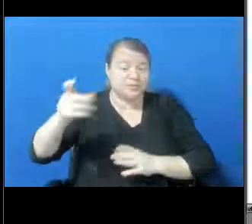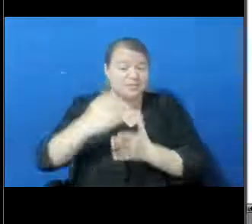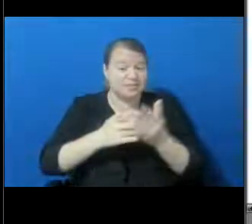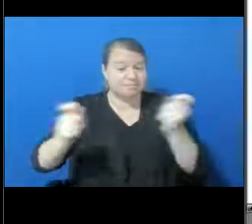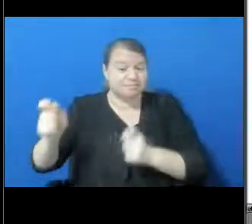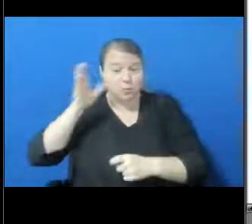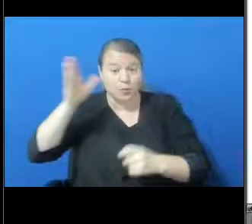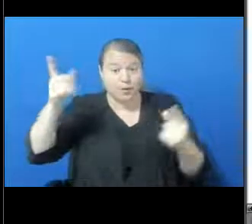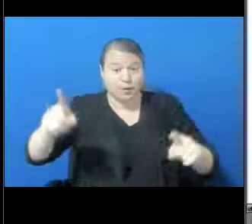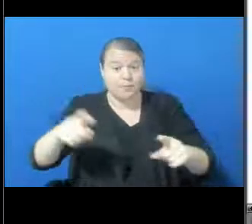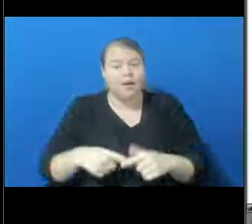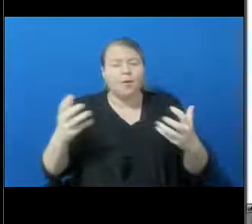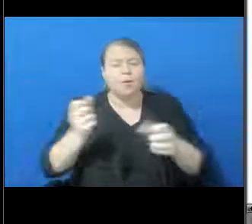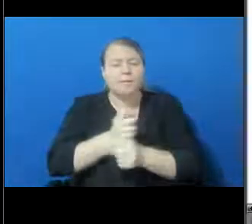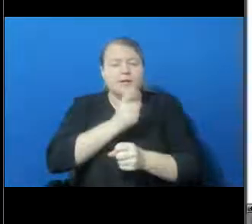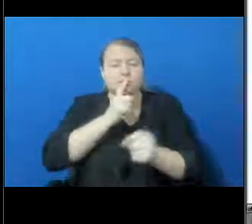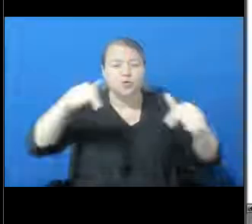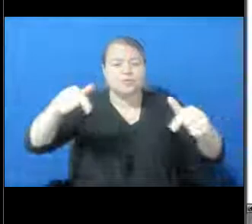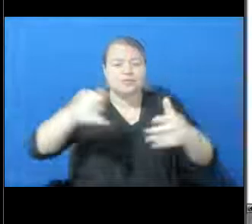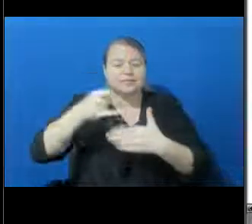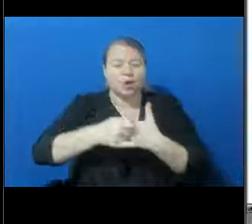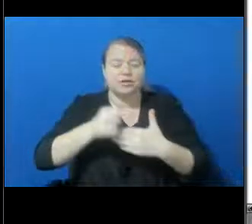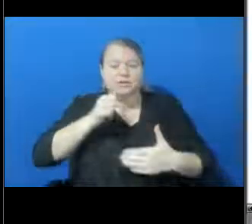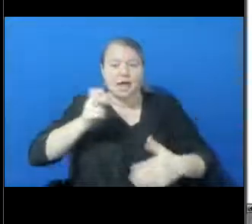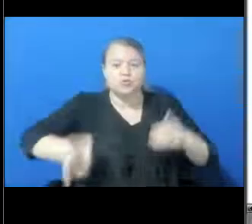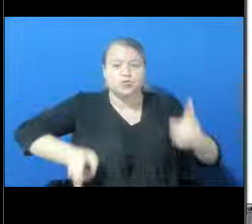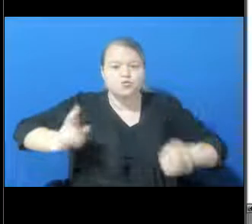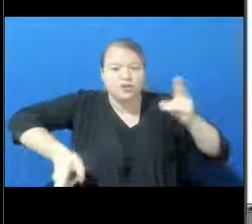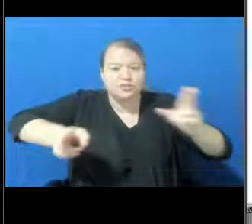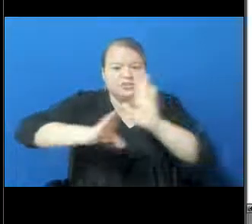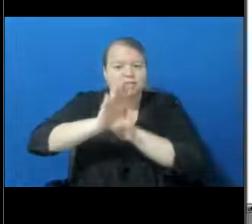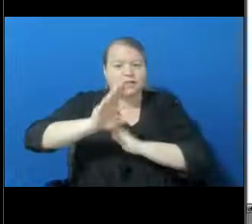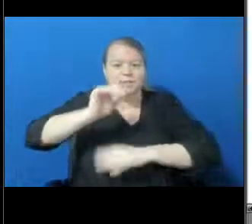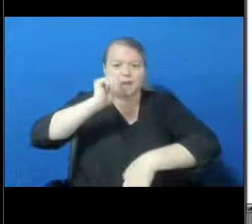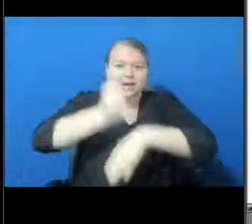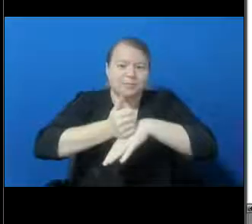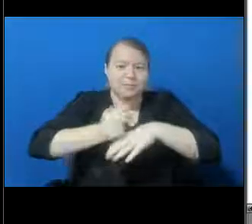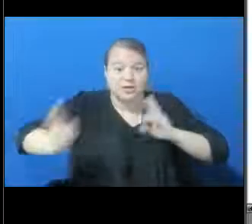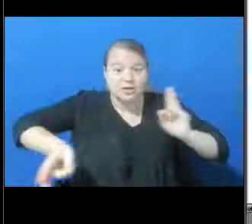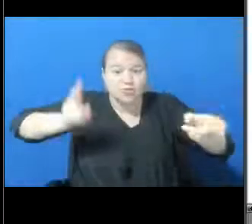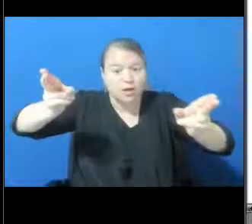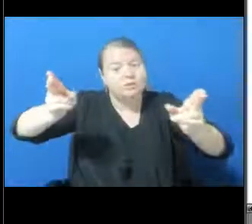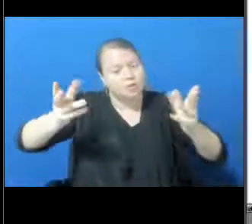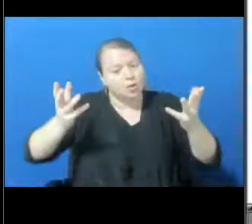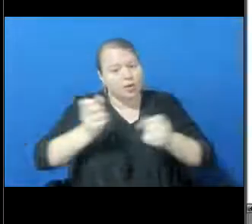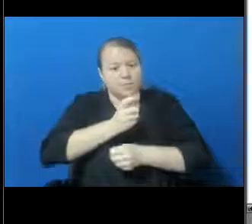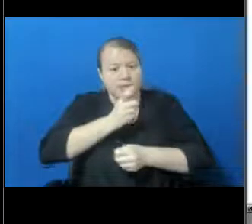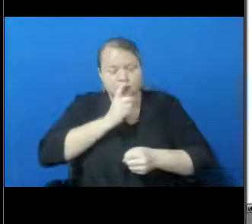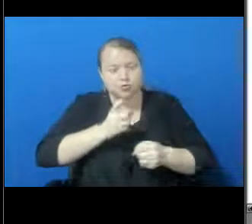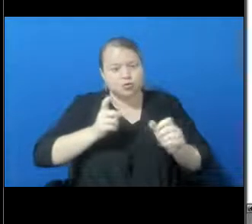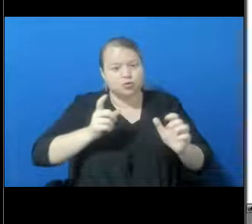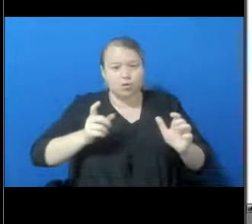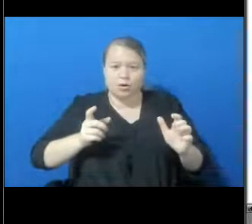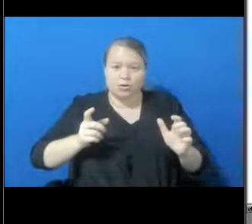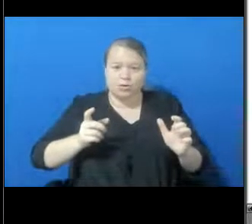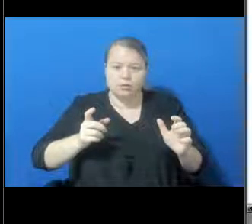I just want to make sure that this project is not hastily developed and implemented, as there are being numerous missteps